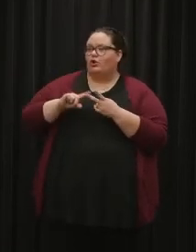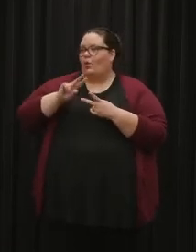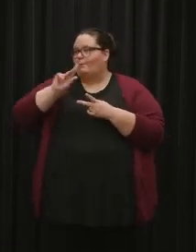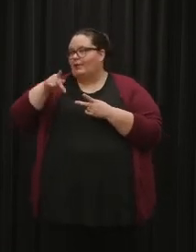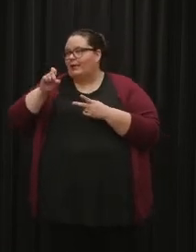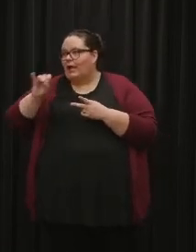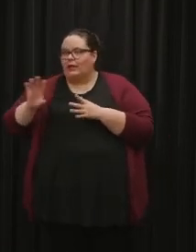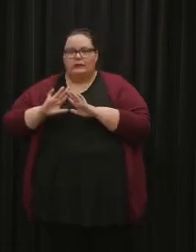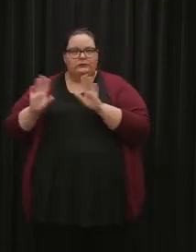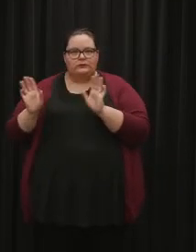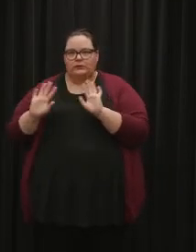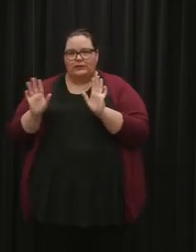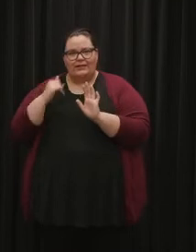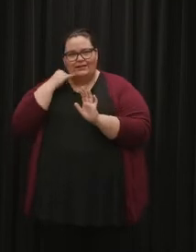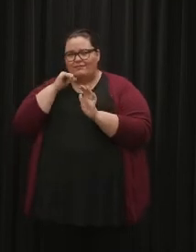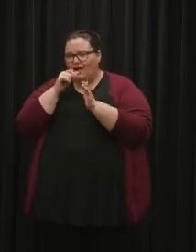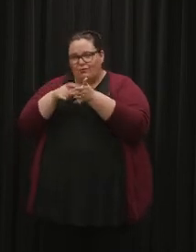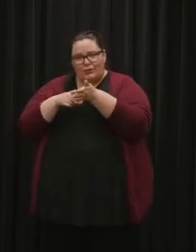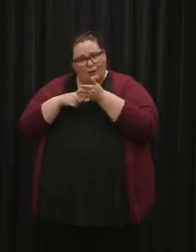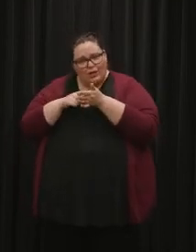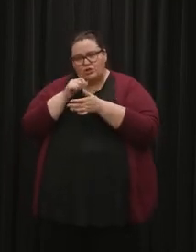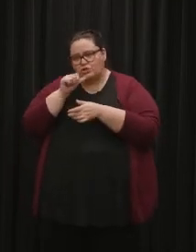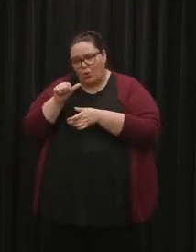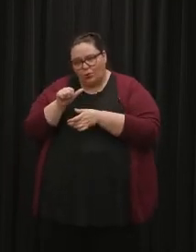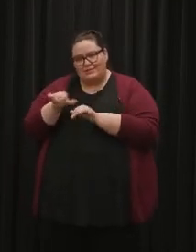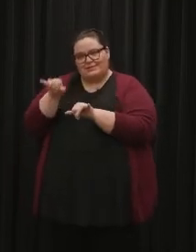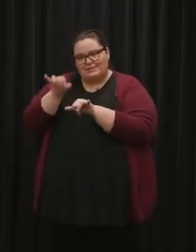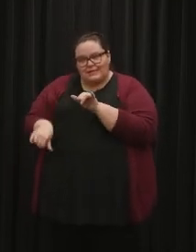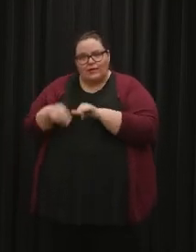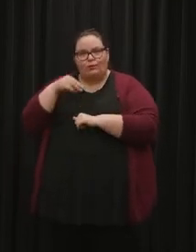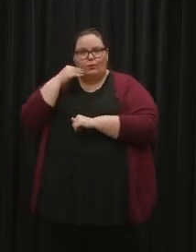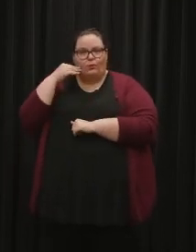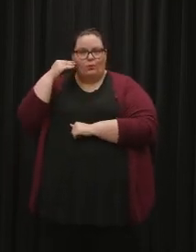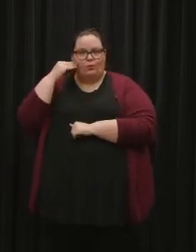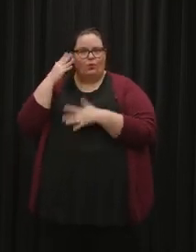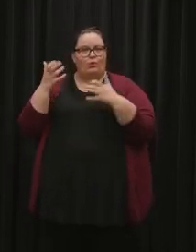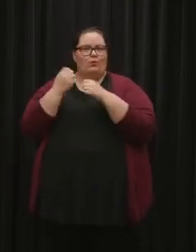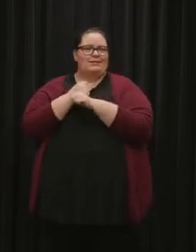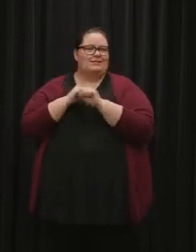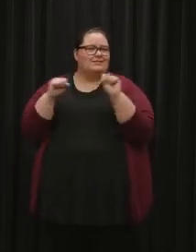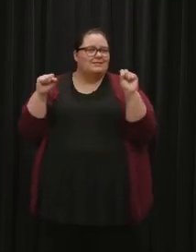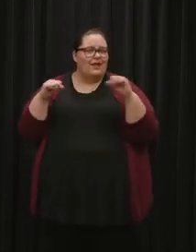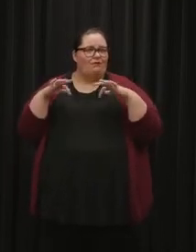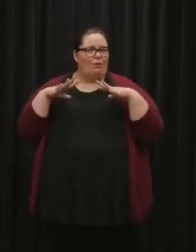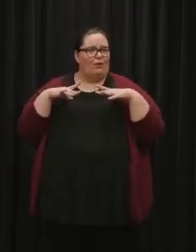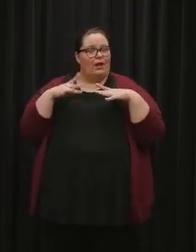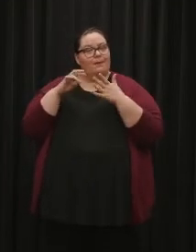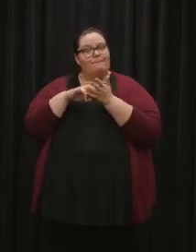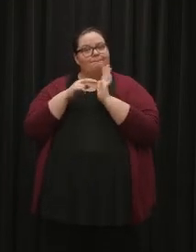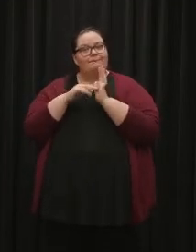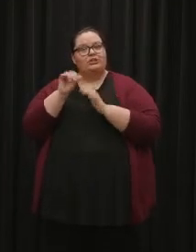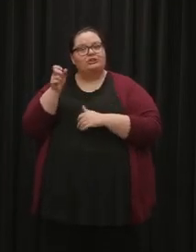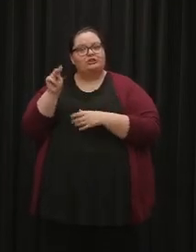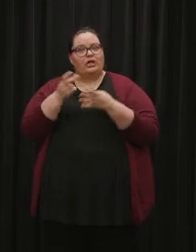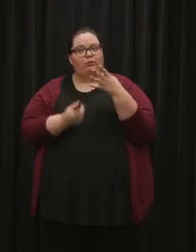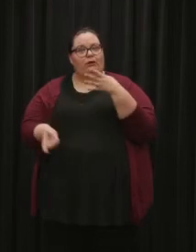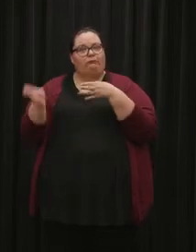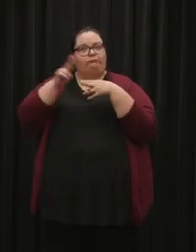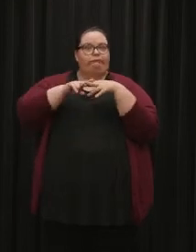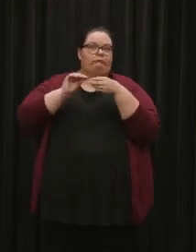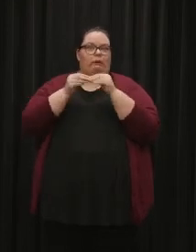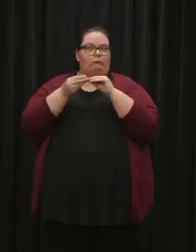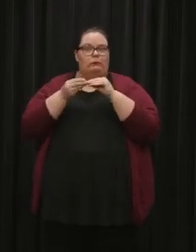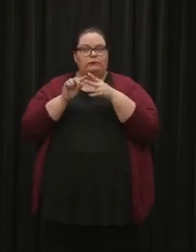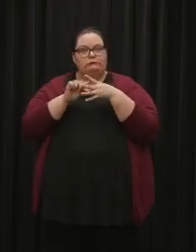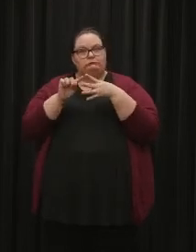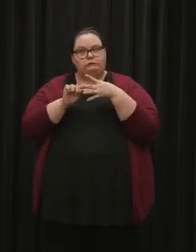We want to get through the holiday season as safely as possible so that we don't see spikes in January. We are